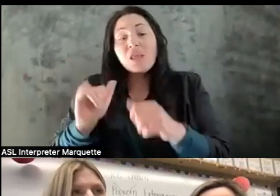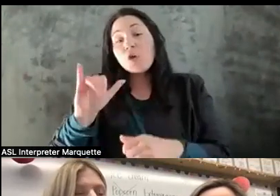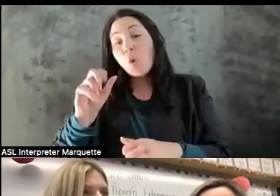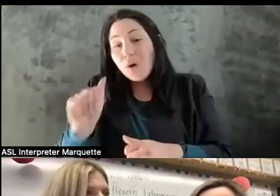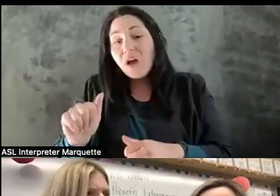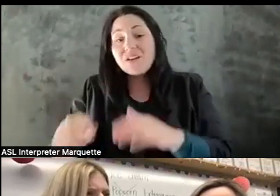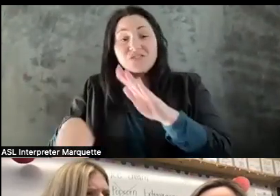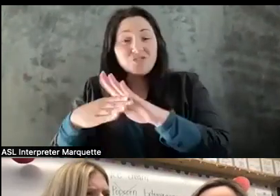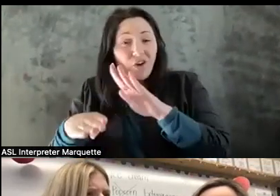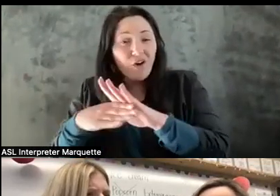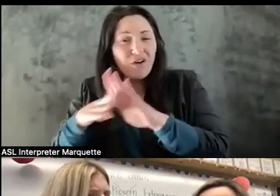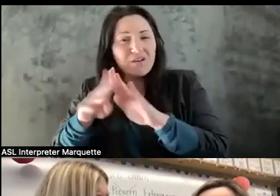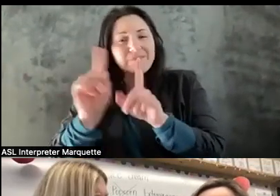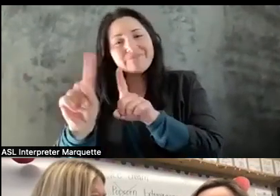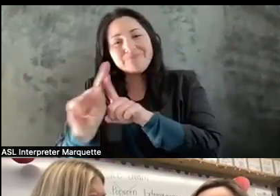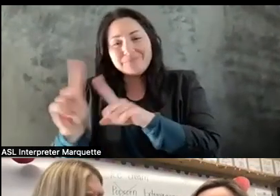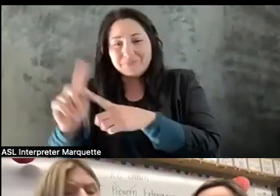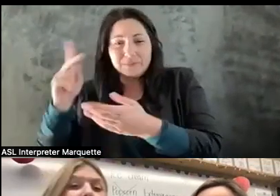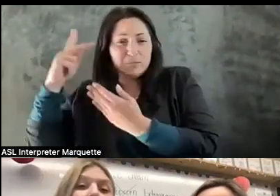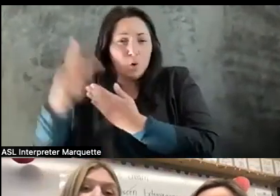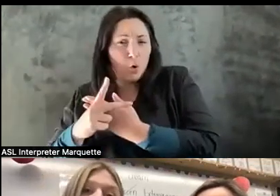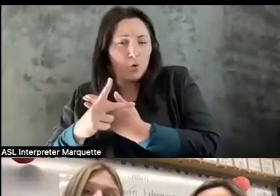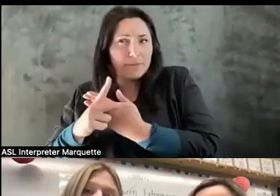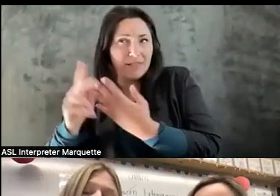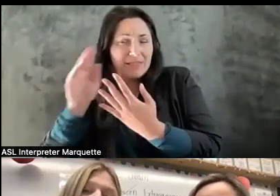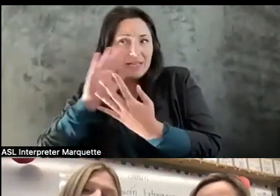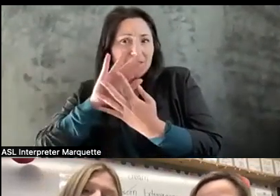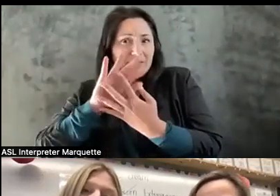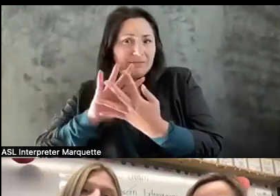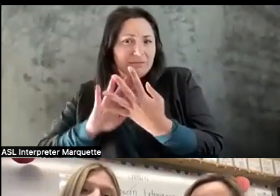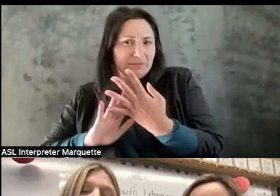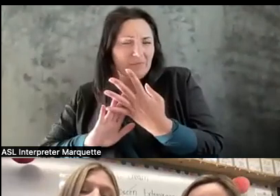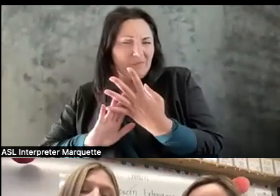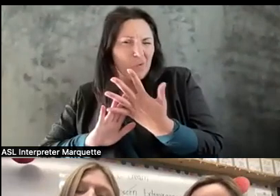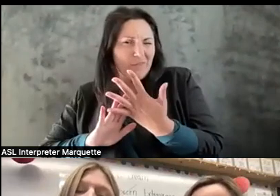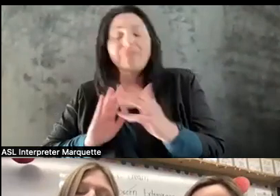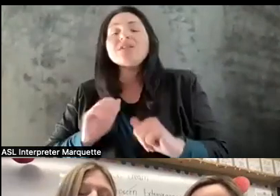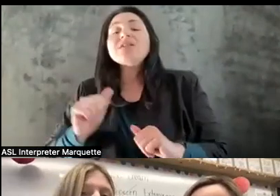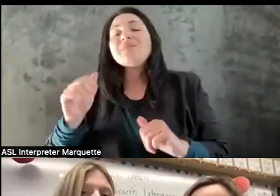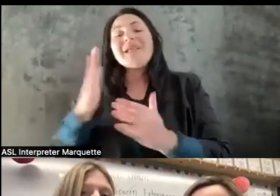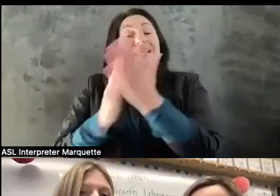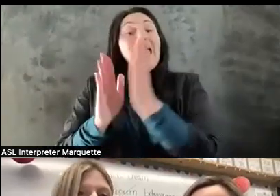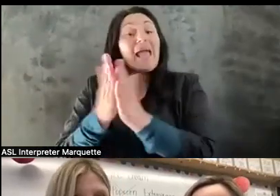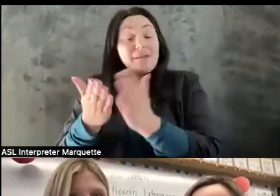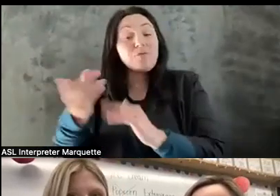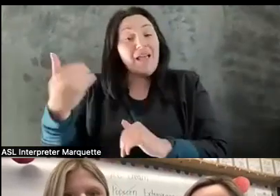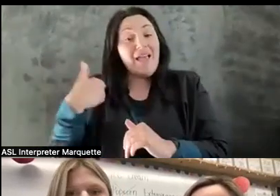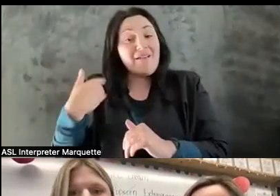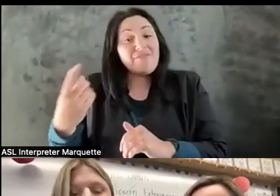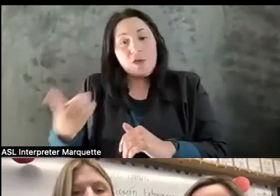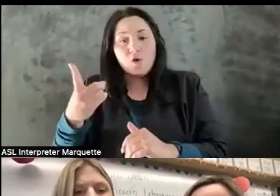well. And I believe that's it. So everything is listed in our handbook, and you can get all of the information